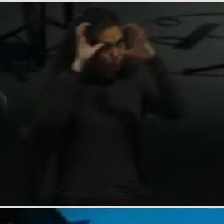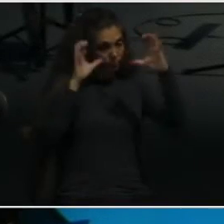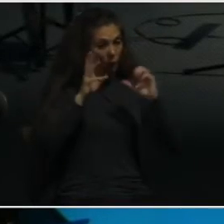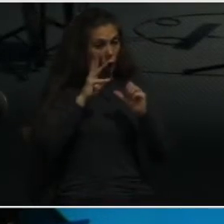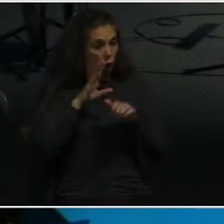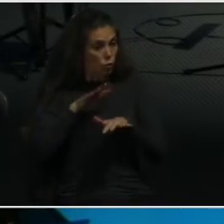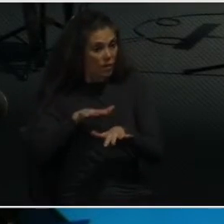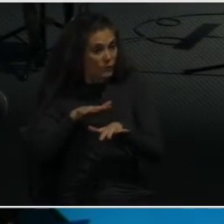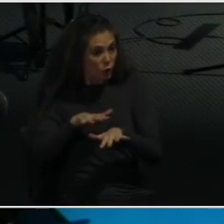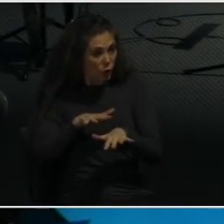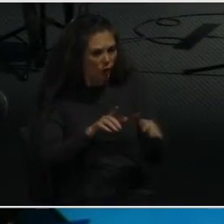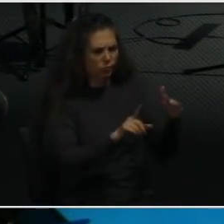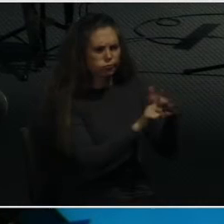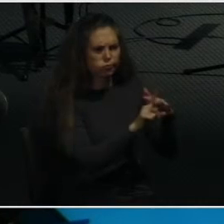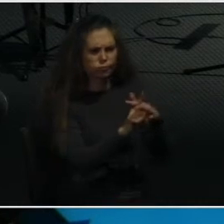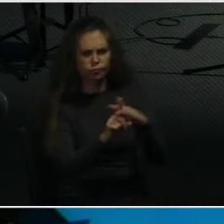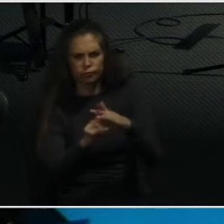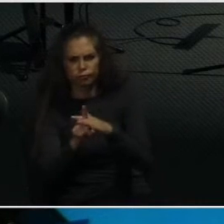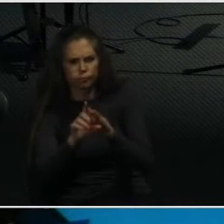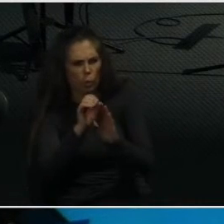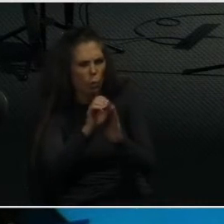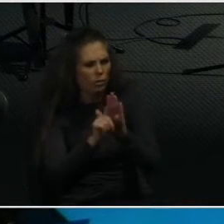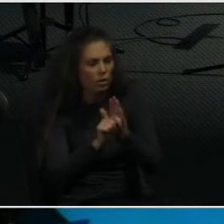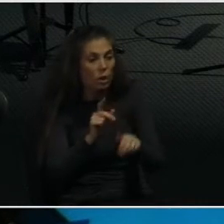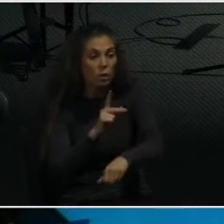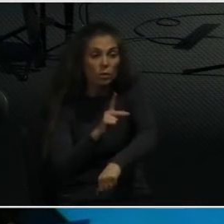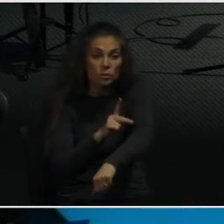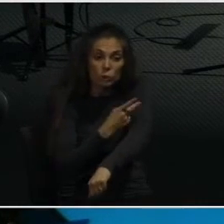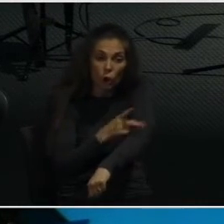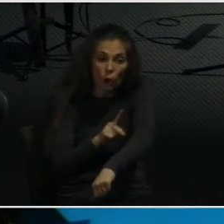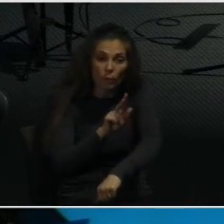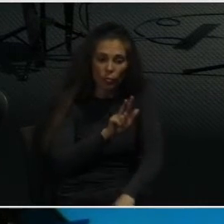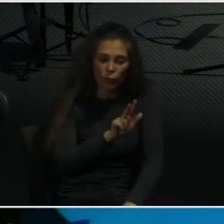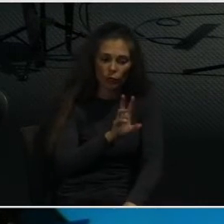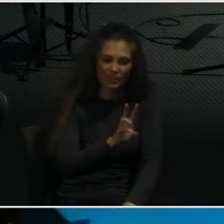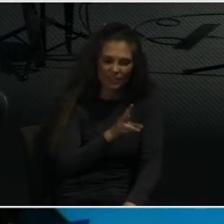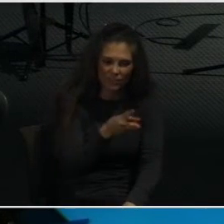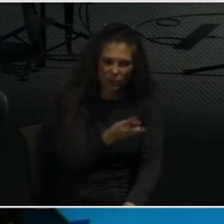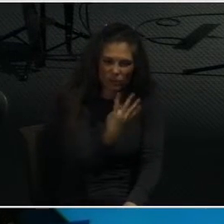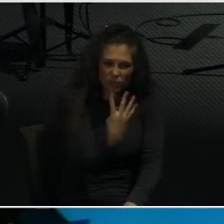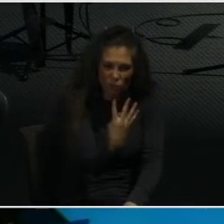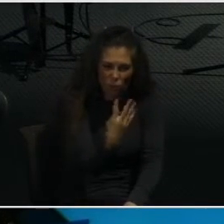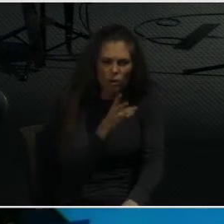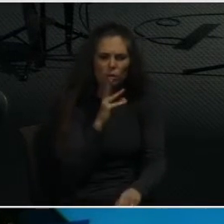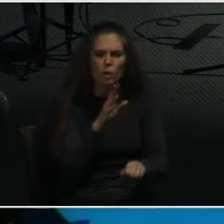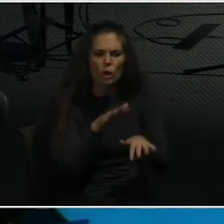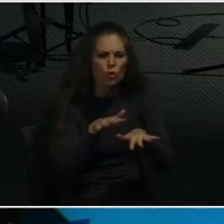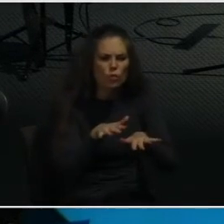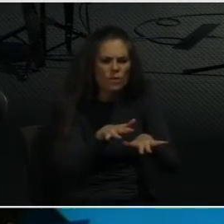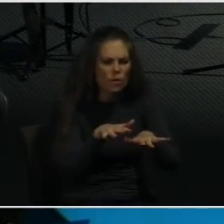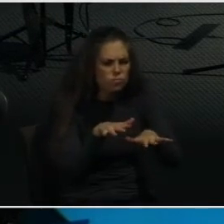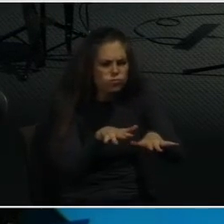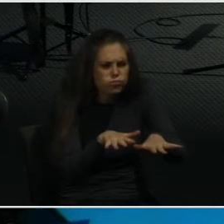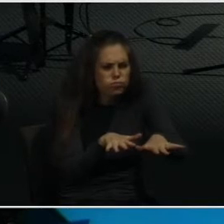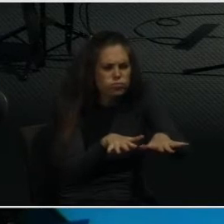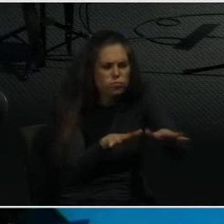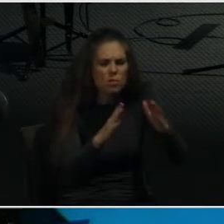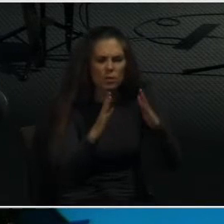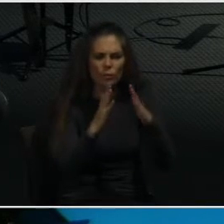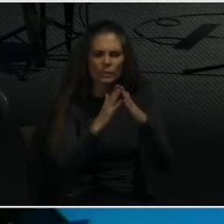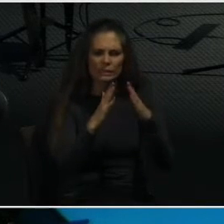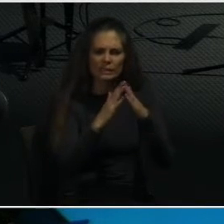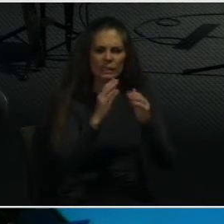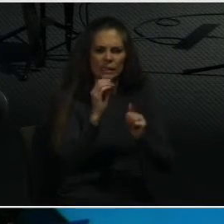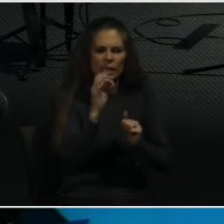Old Testament. Like in Psalm 46, verse 4, "There is a river whose streams make glad the city of God, the holy habitation of the